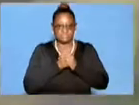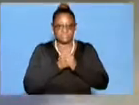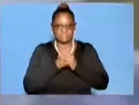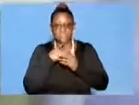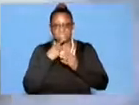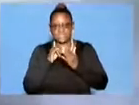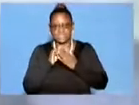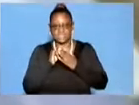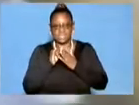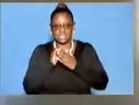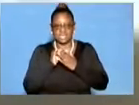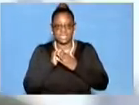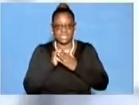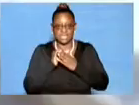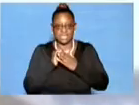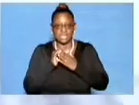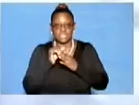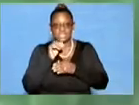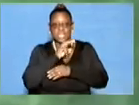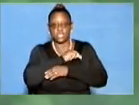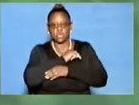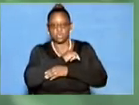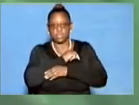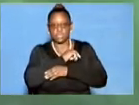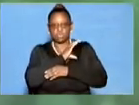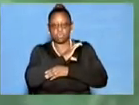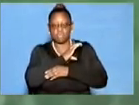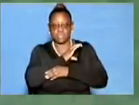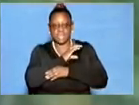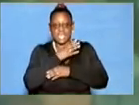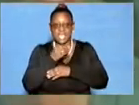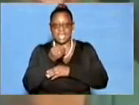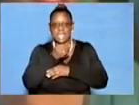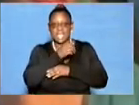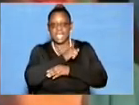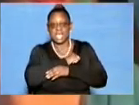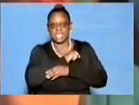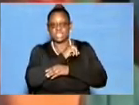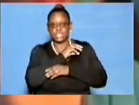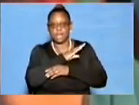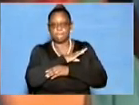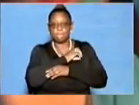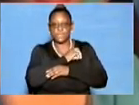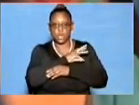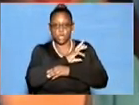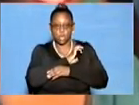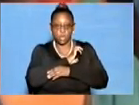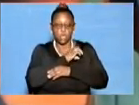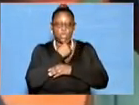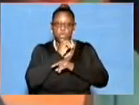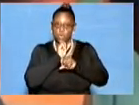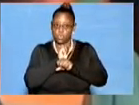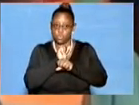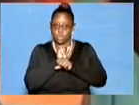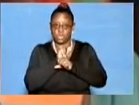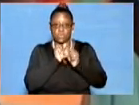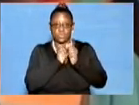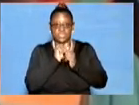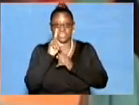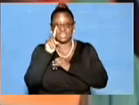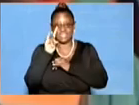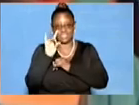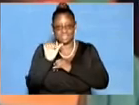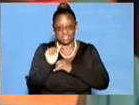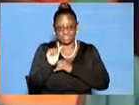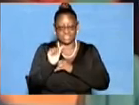Zenobia Pierre, Naomi Taylor Crawford, and Anya Bowe are among the past choir members and anniversary divas. They